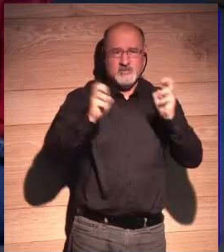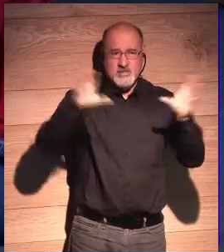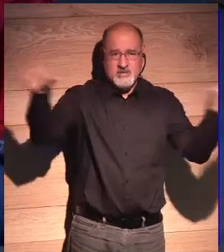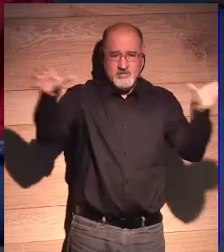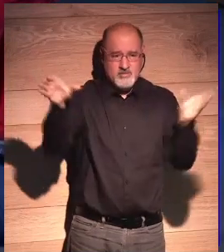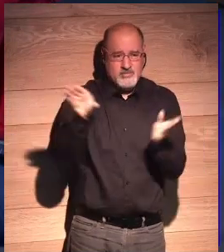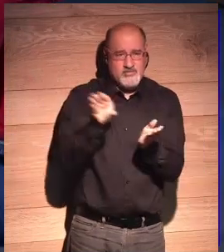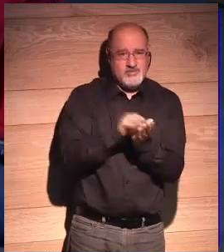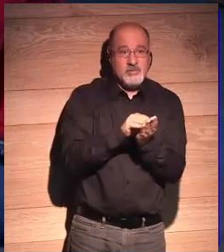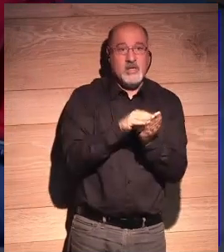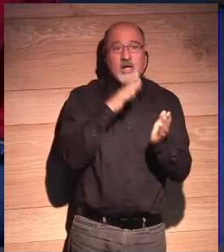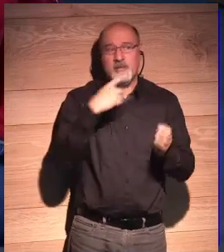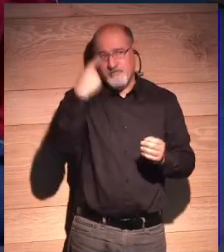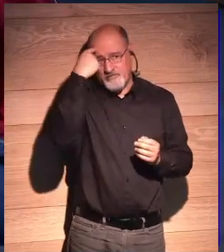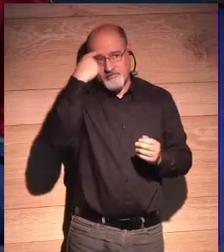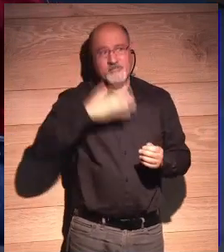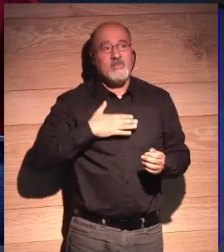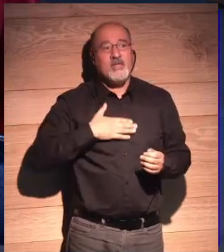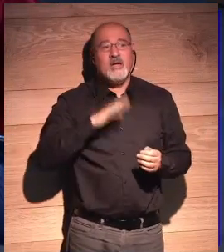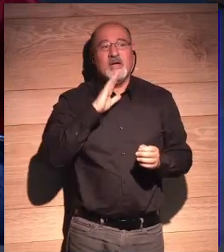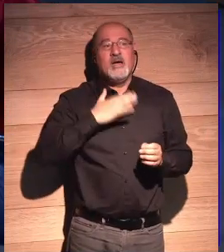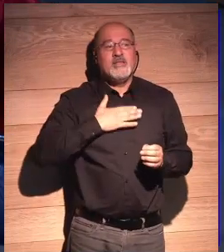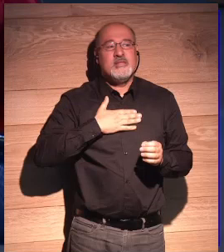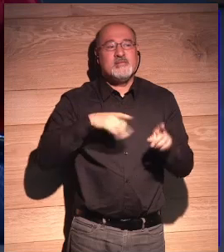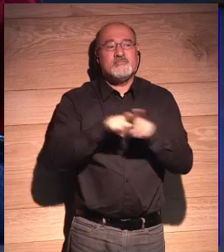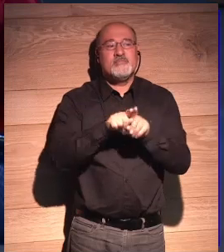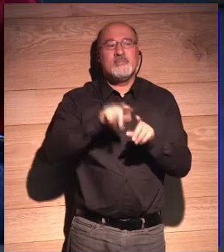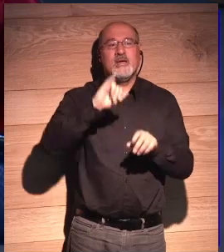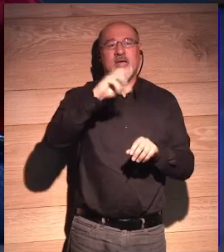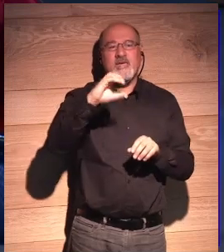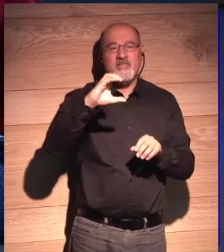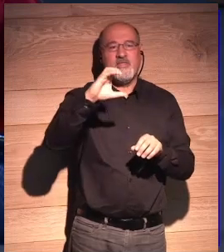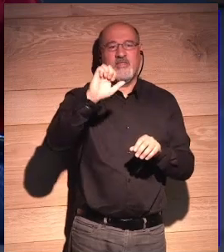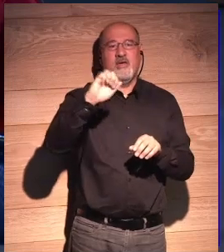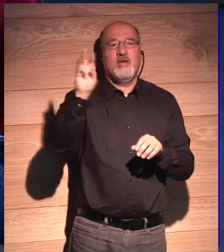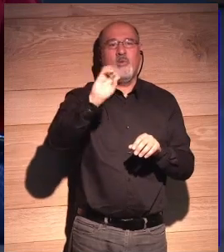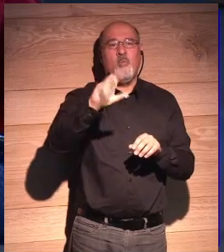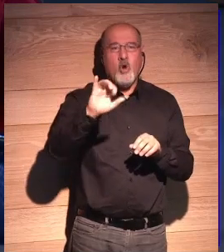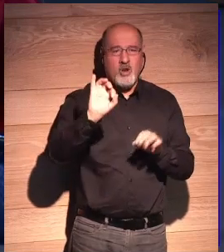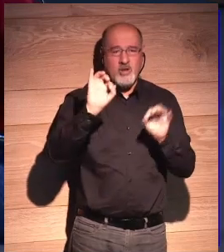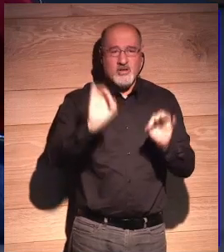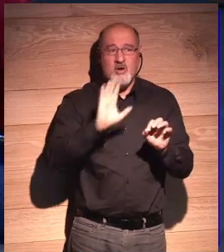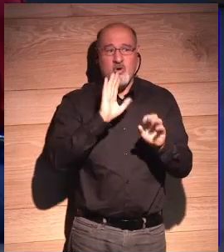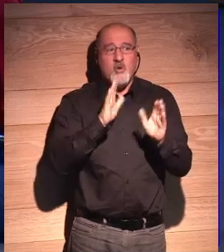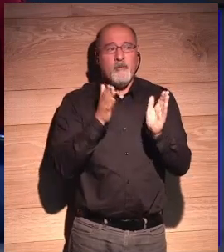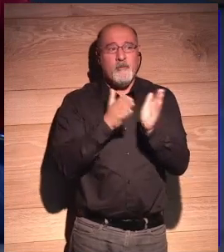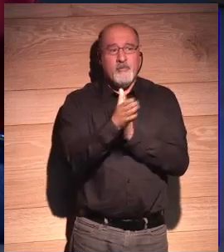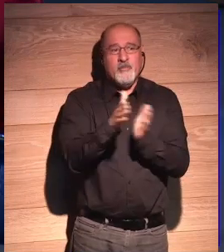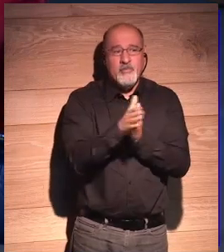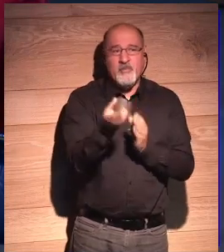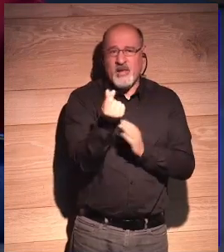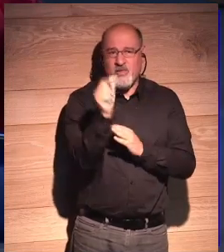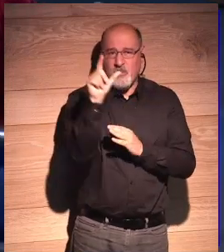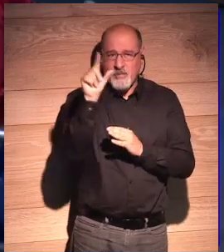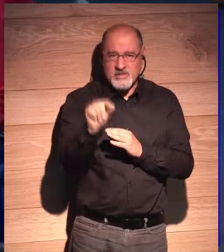than a unity. Okay, so do you miss that format of 8-ball to publish some monthly publications at a lower